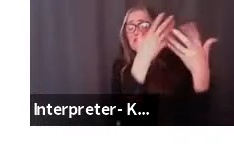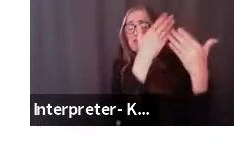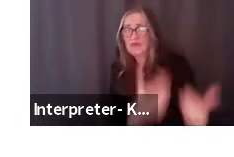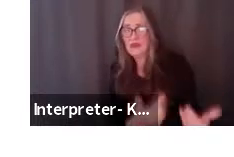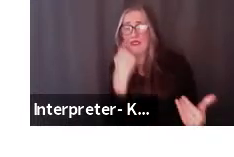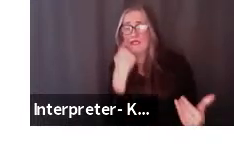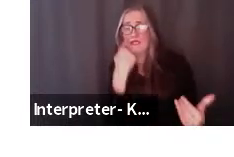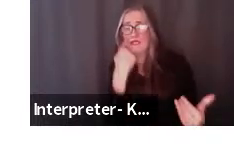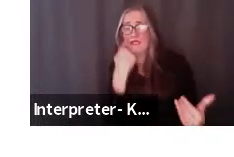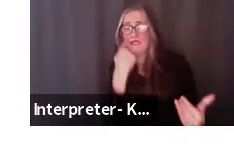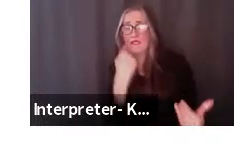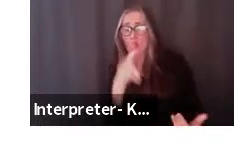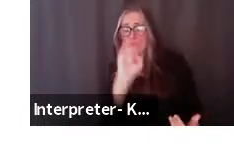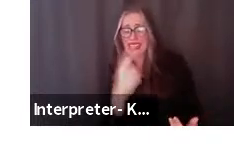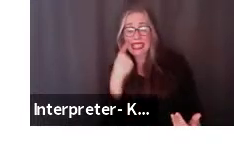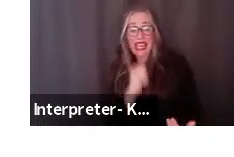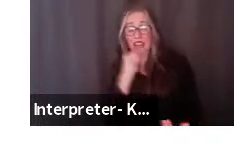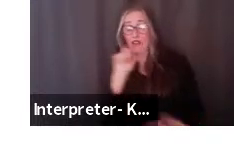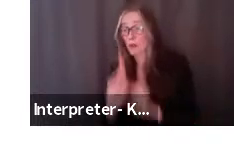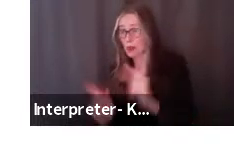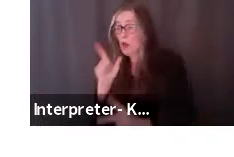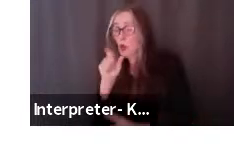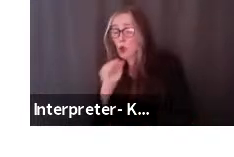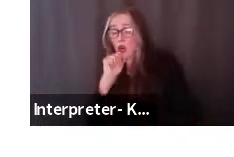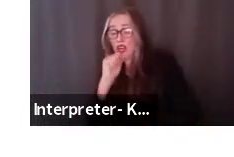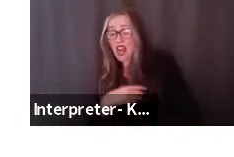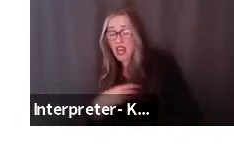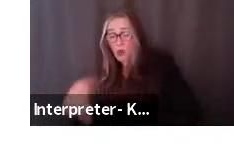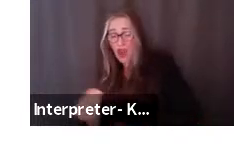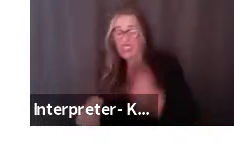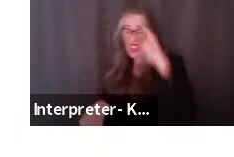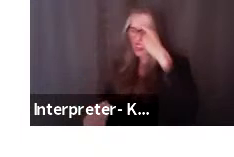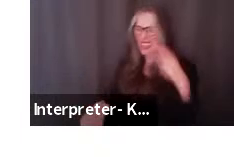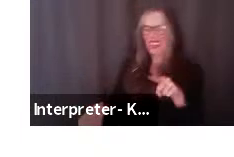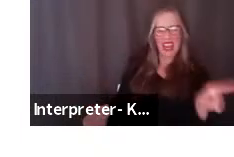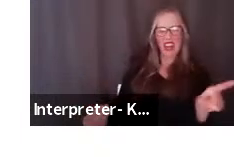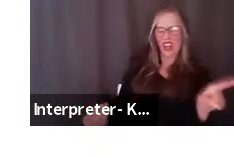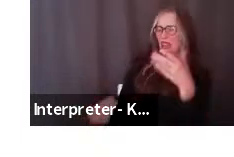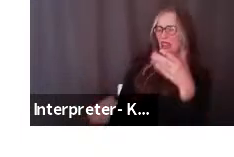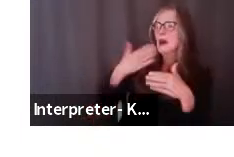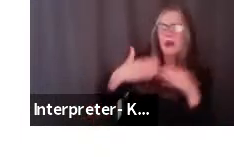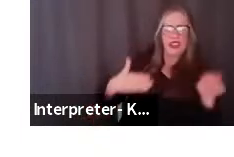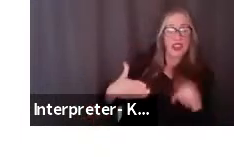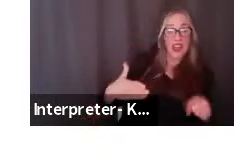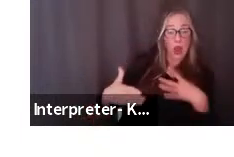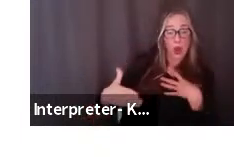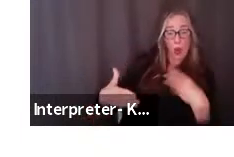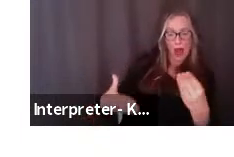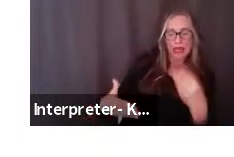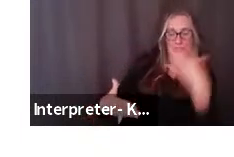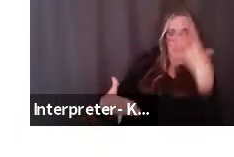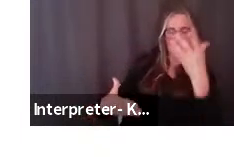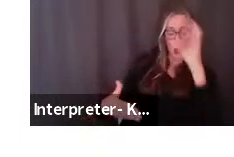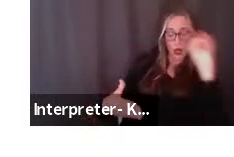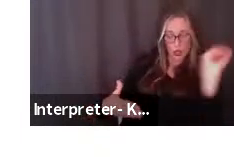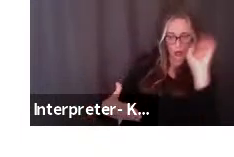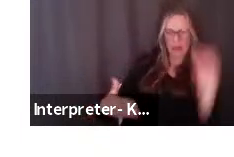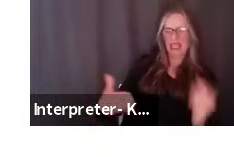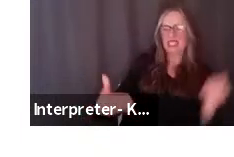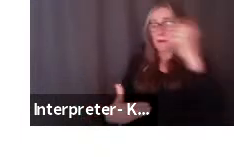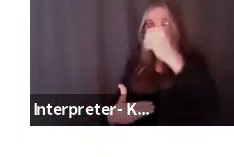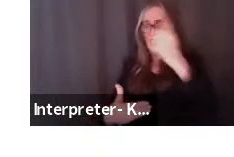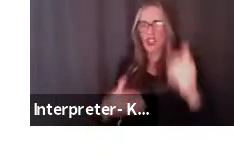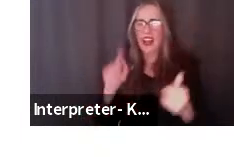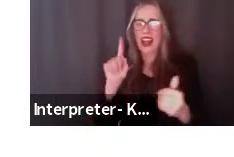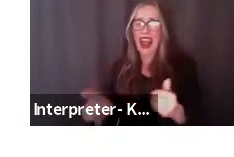for non-whites while disentangling them for whites and europeans though the boundaries of the asian race were in flux those narratives